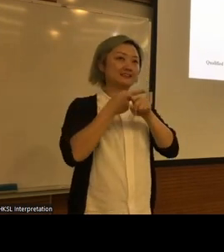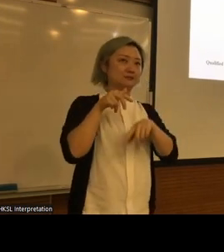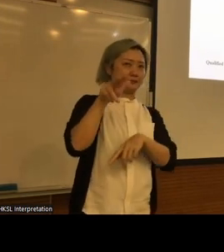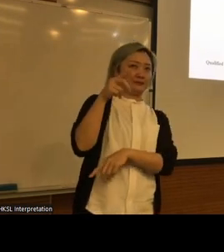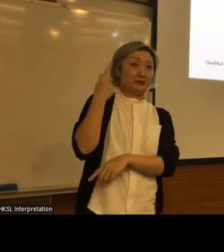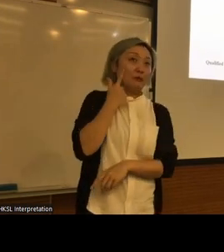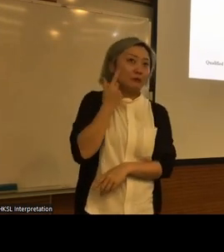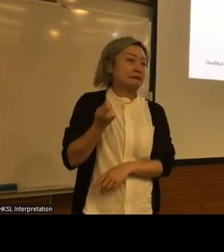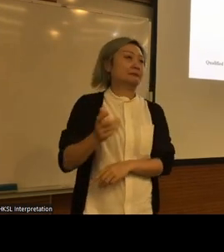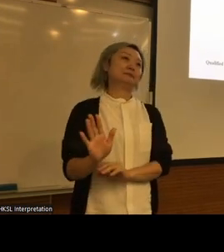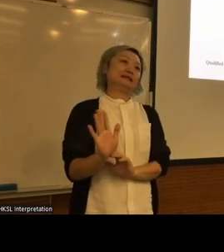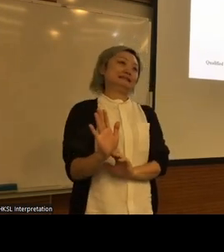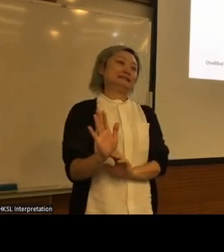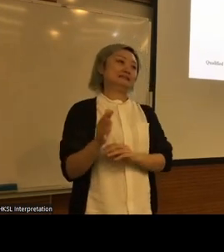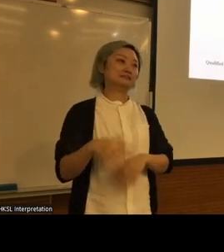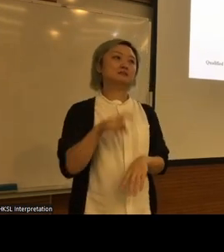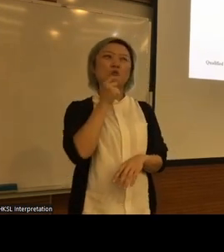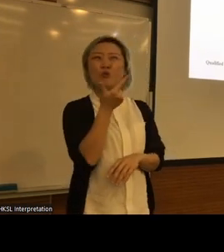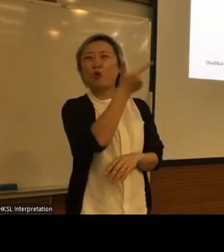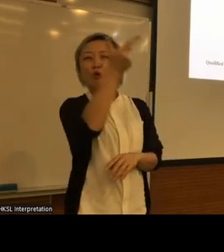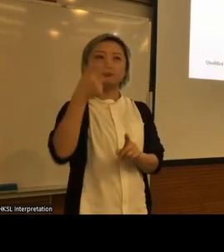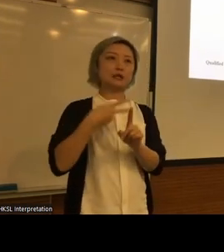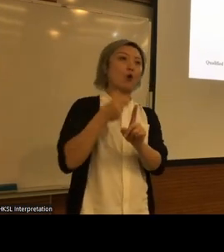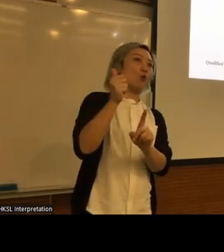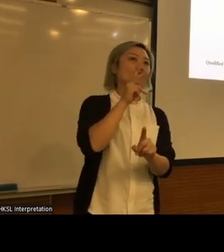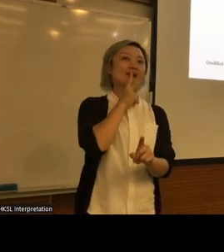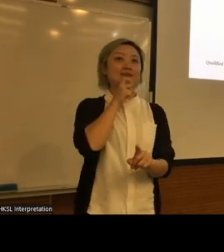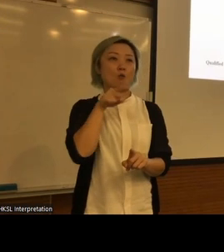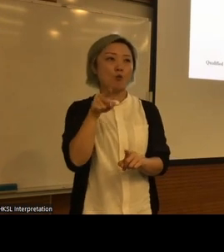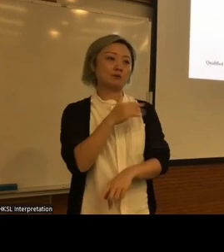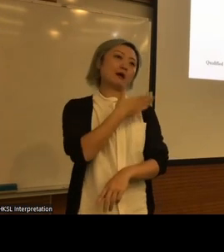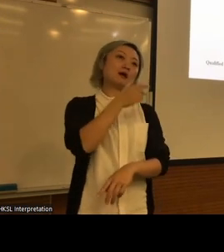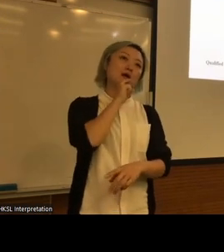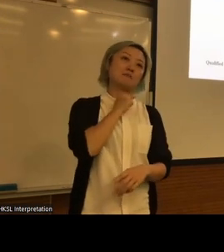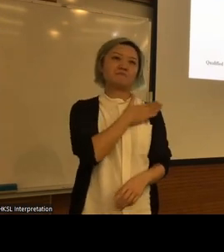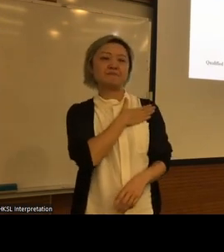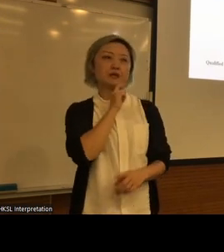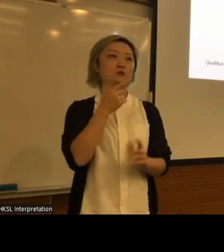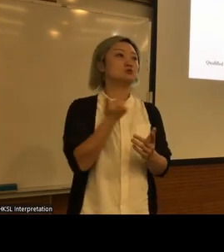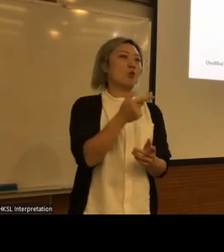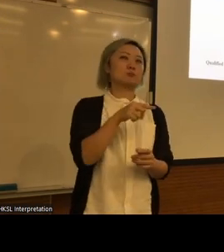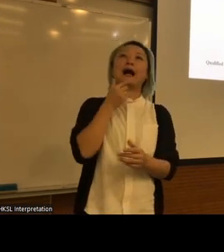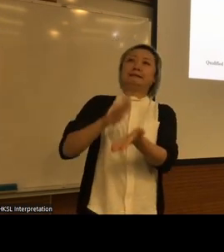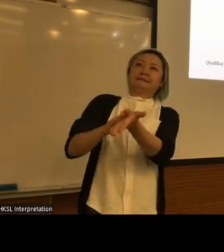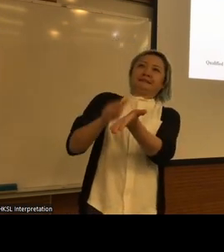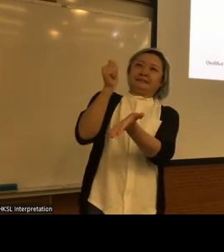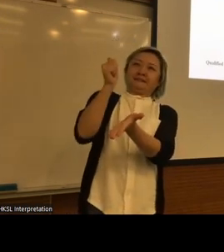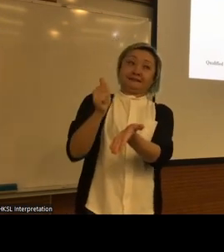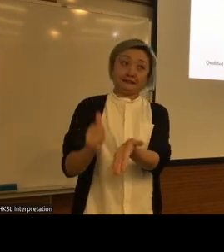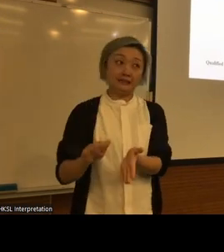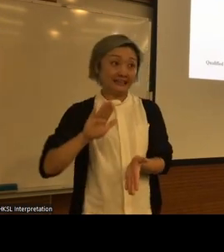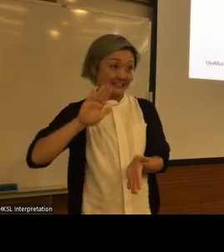that. And even qualified interpreters or interpreters who have the reputation of being highly qualified do